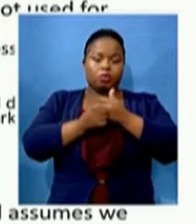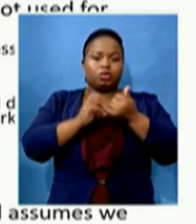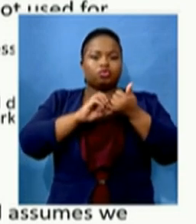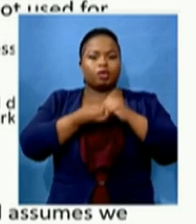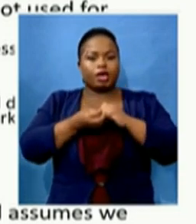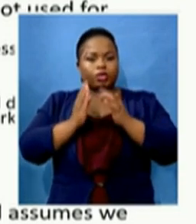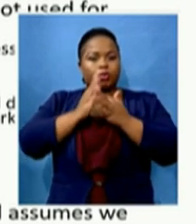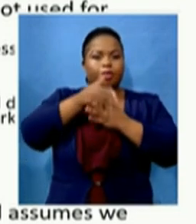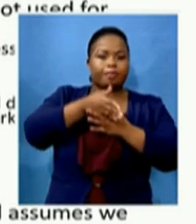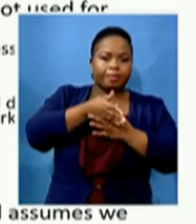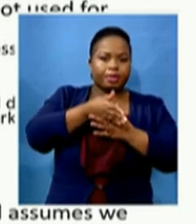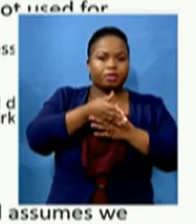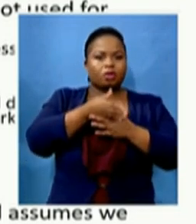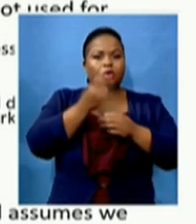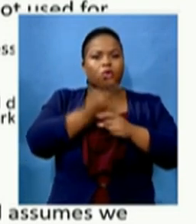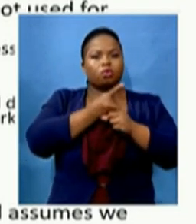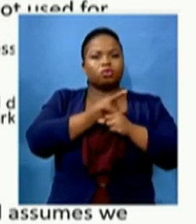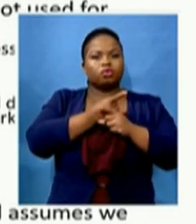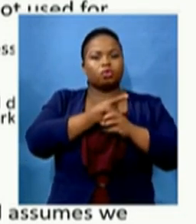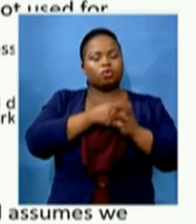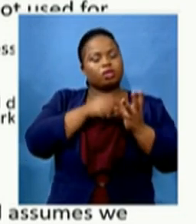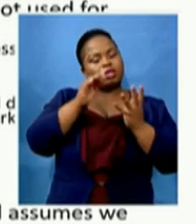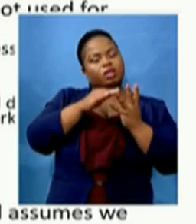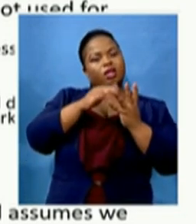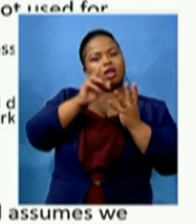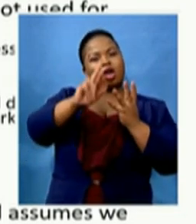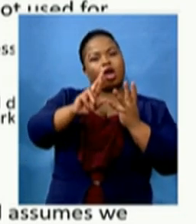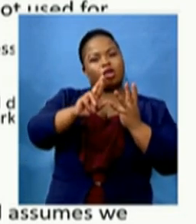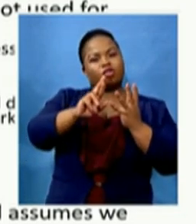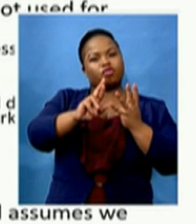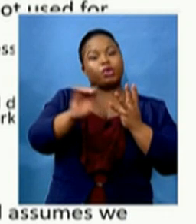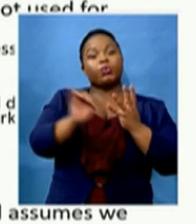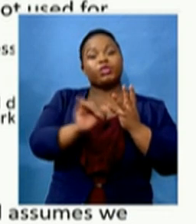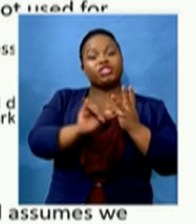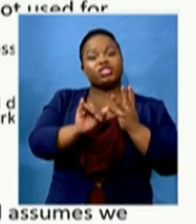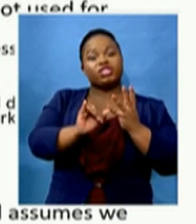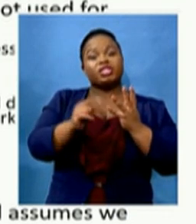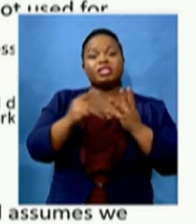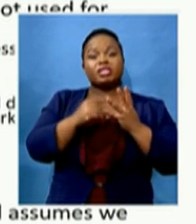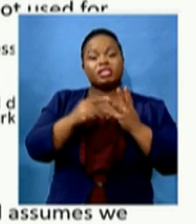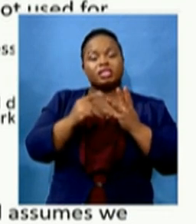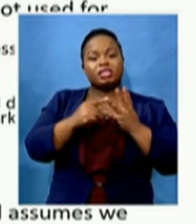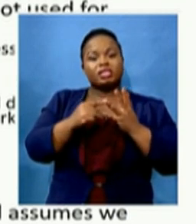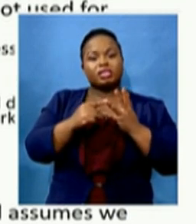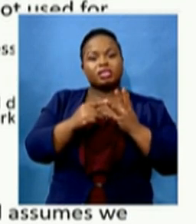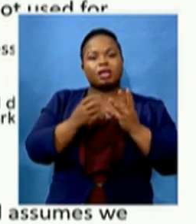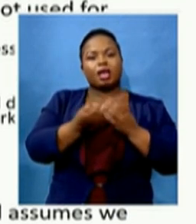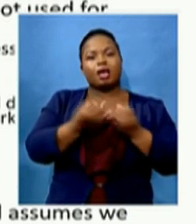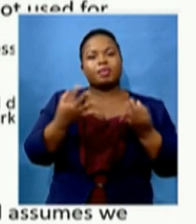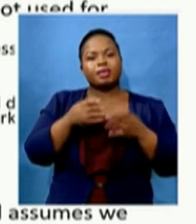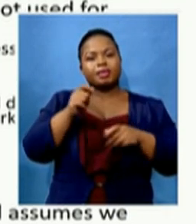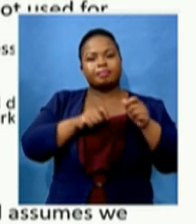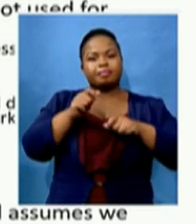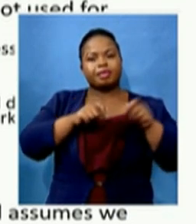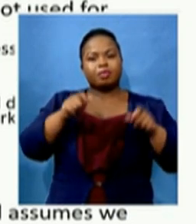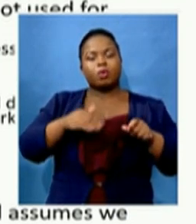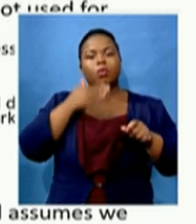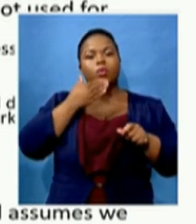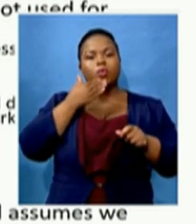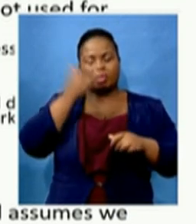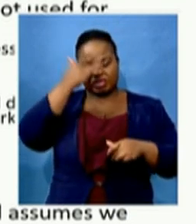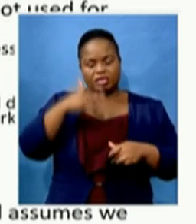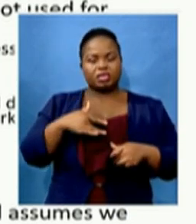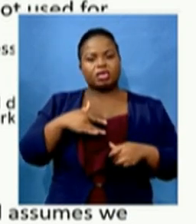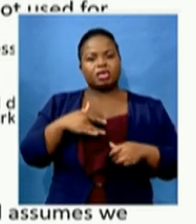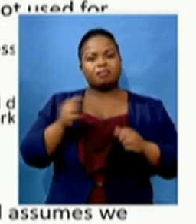getting familiar with, which is how many people are infected by a single infected person. So the